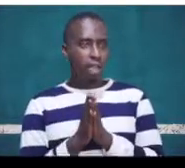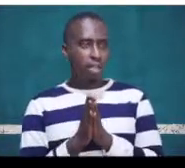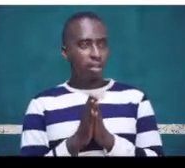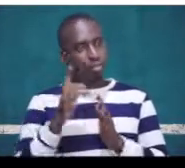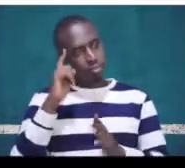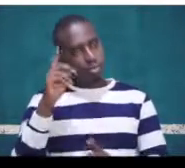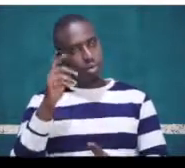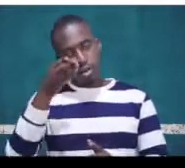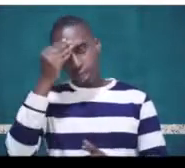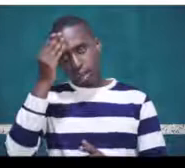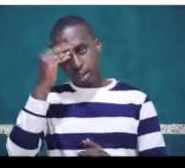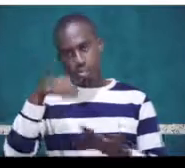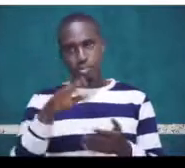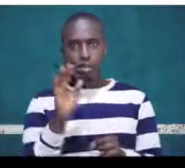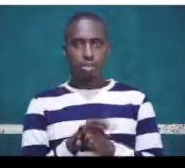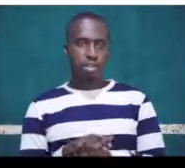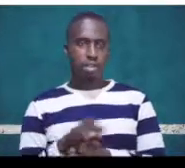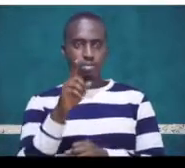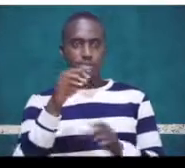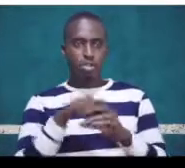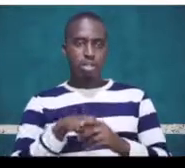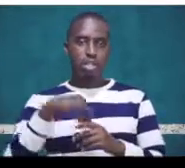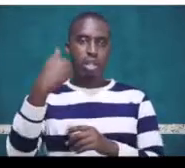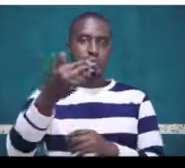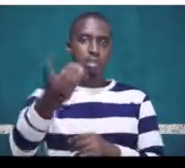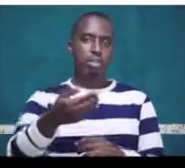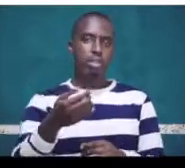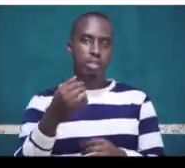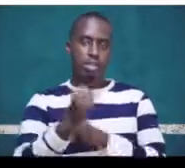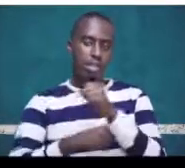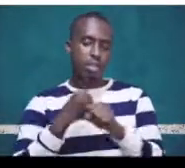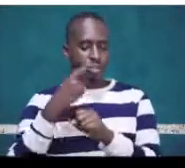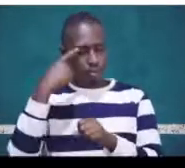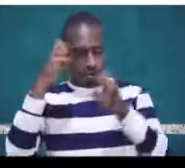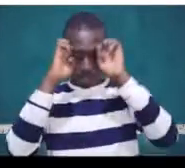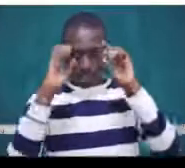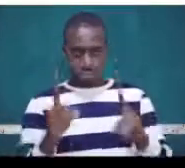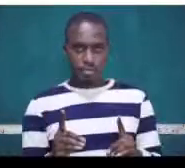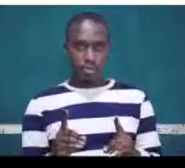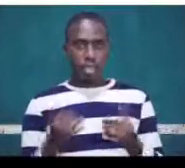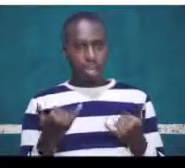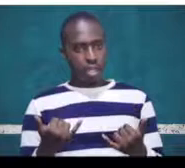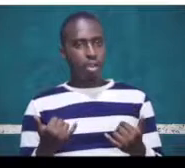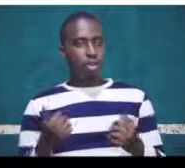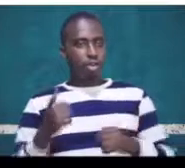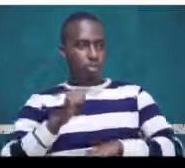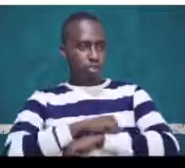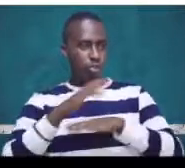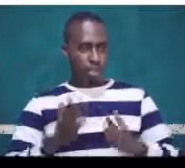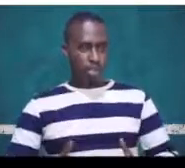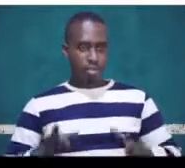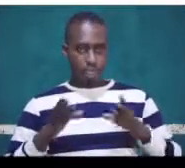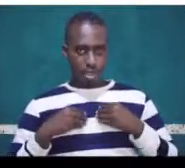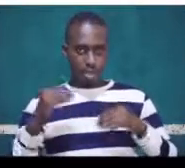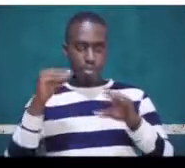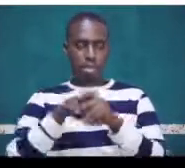to learn more regarding this in the coming years of your education. So then now, students, allow me to take you through